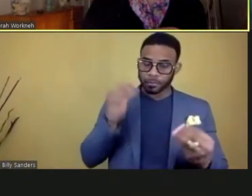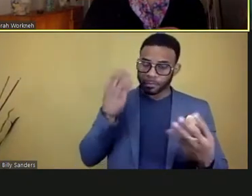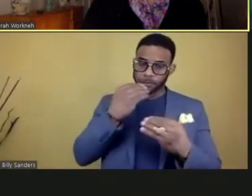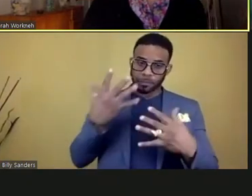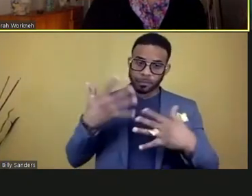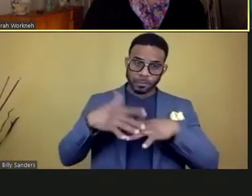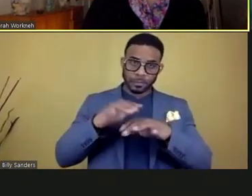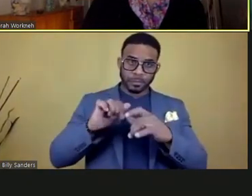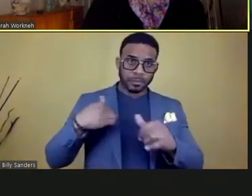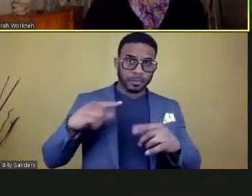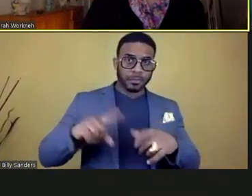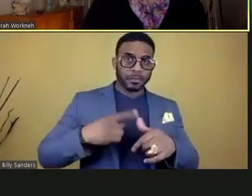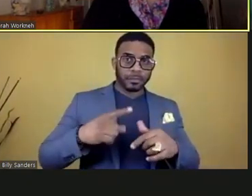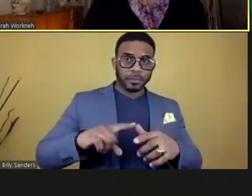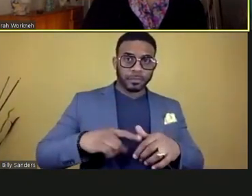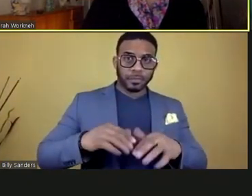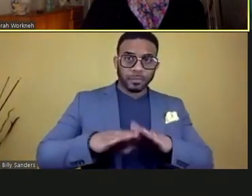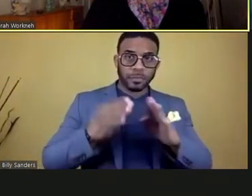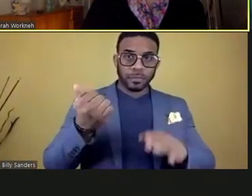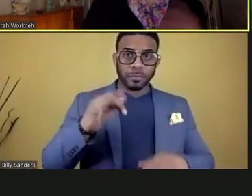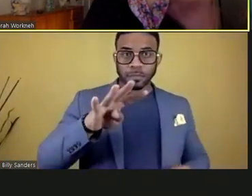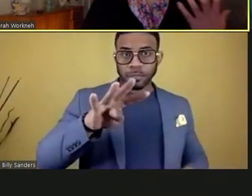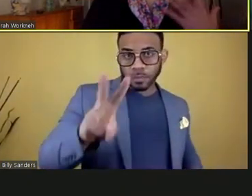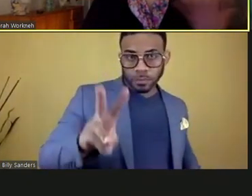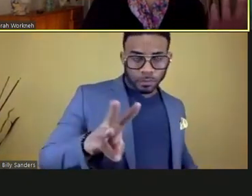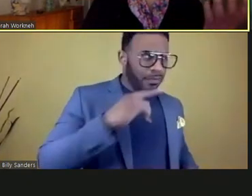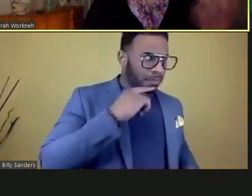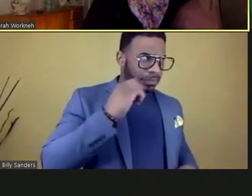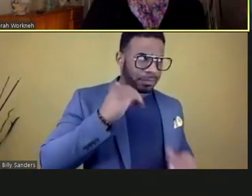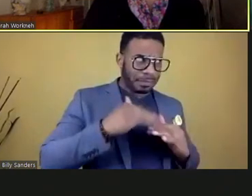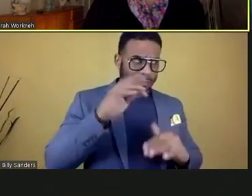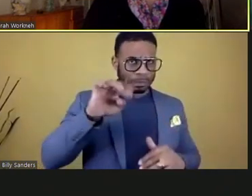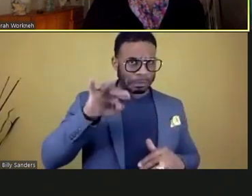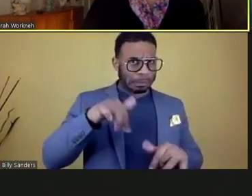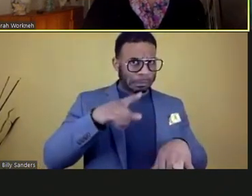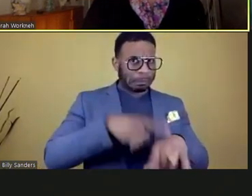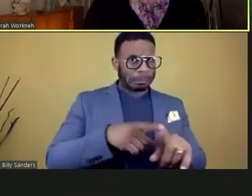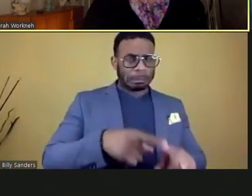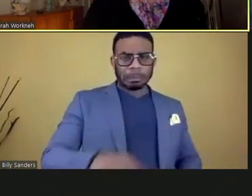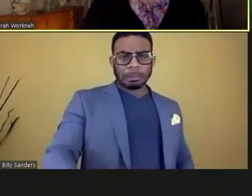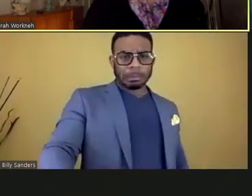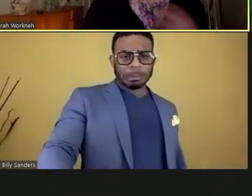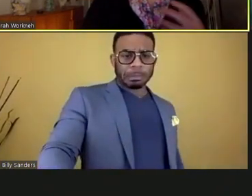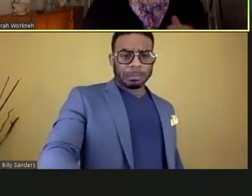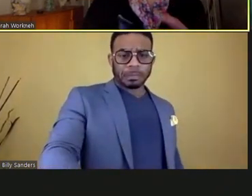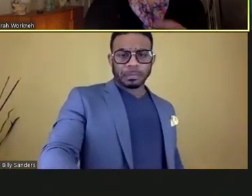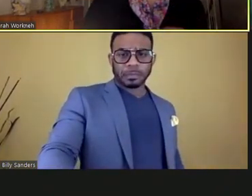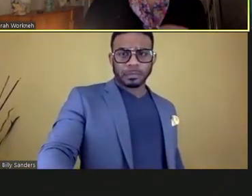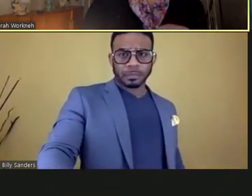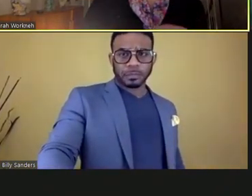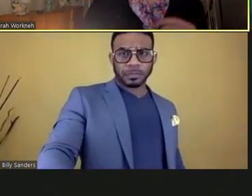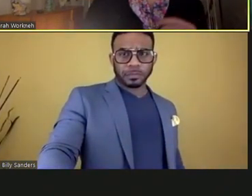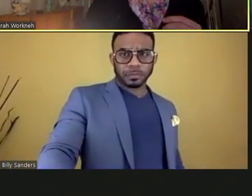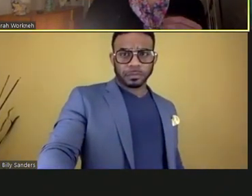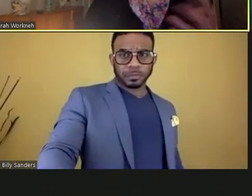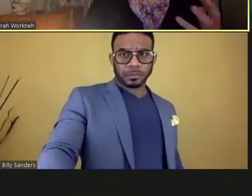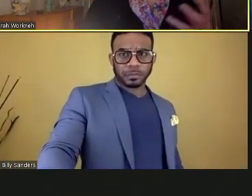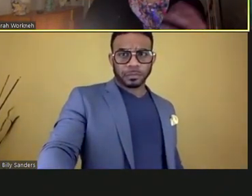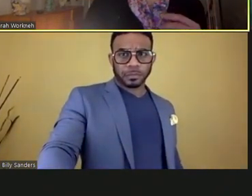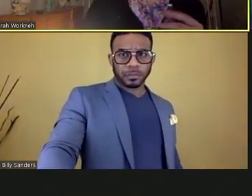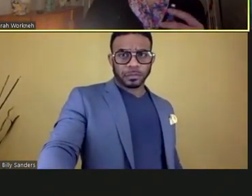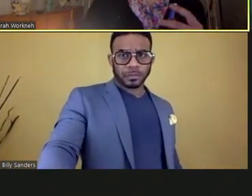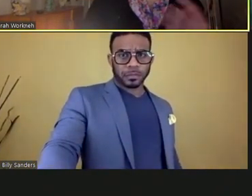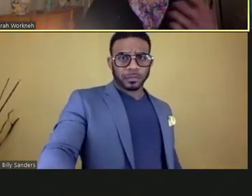since it first opened in 1946, which was exceedingly rare at that point, but also in its location being outside of a